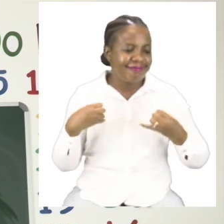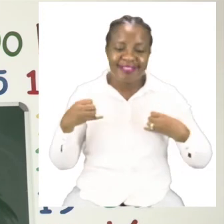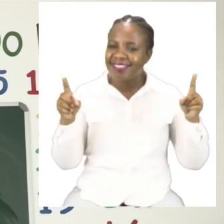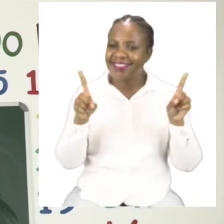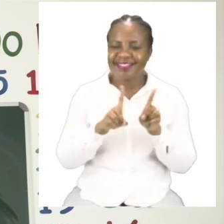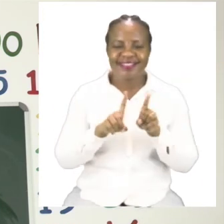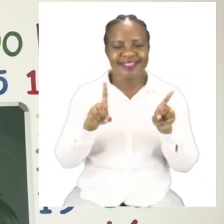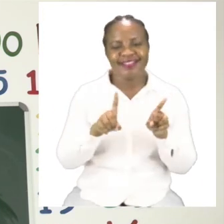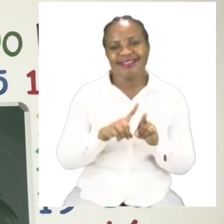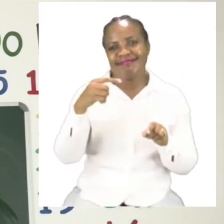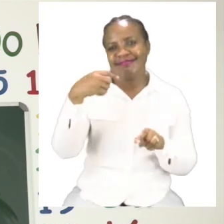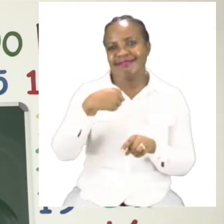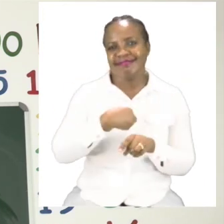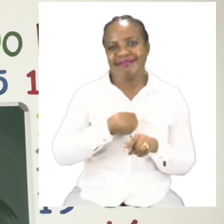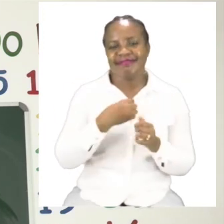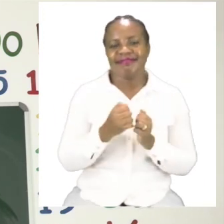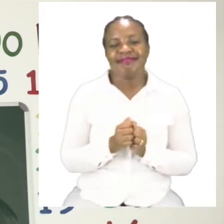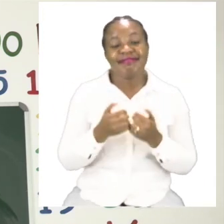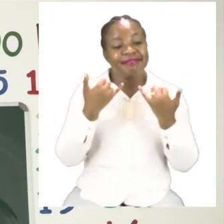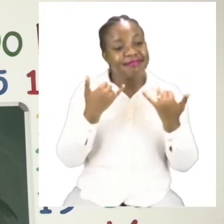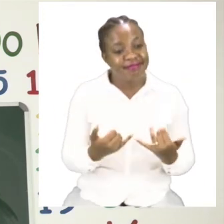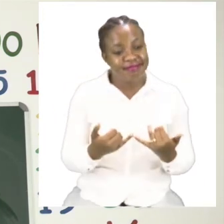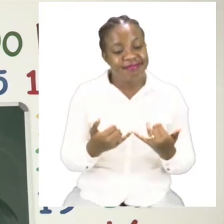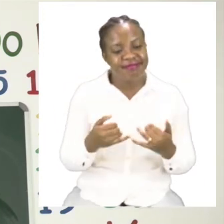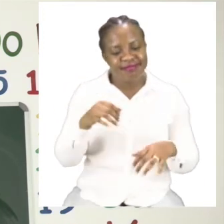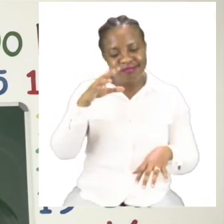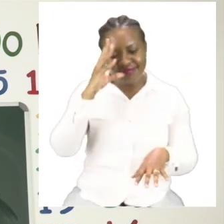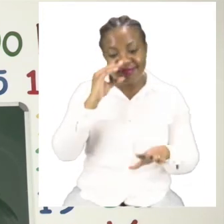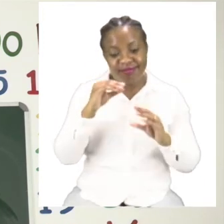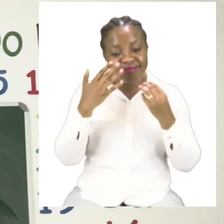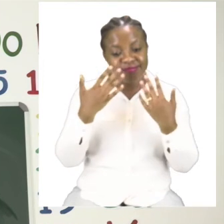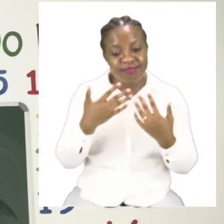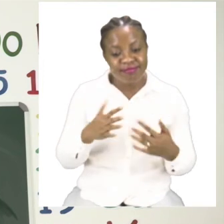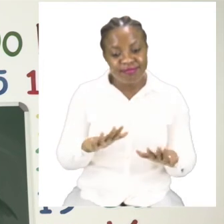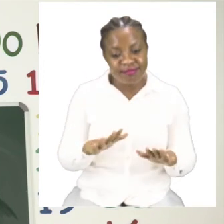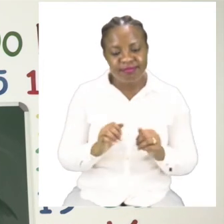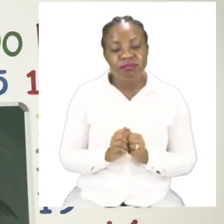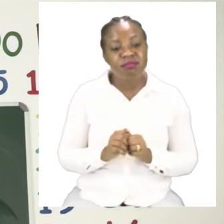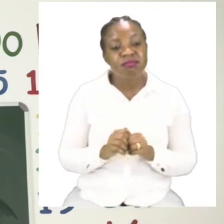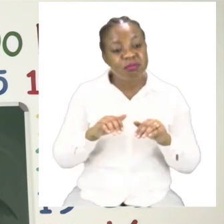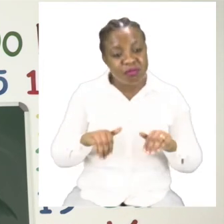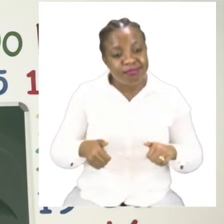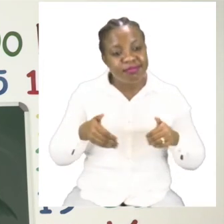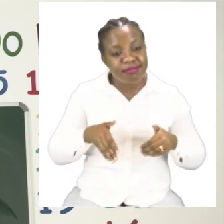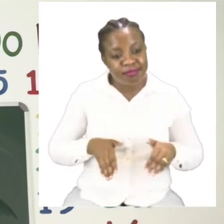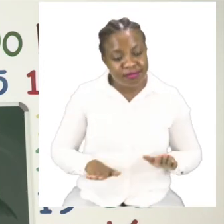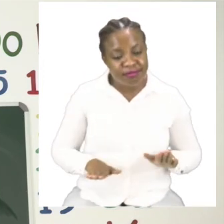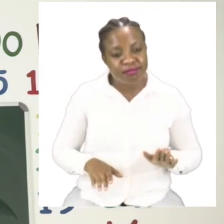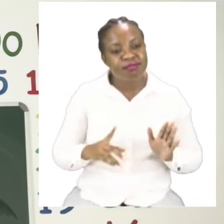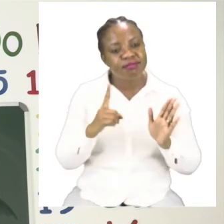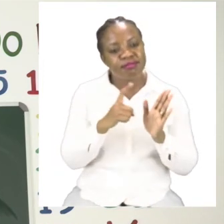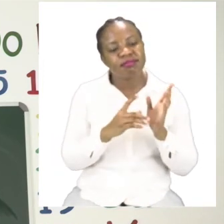did. Now that we are at the end of the lesson, boys and girls, we need to sanitize.